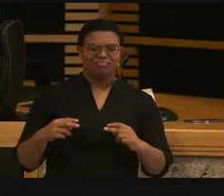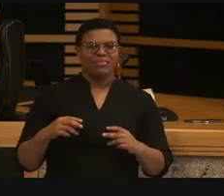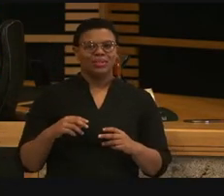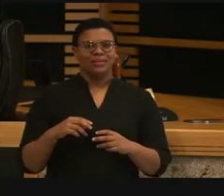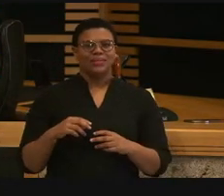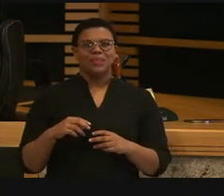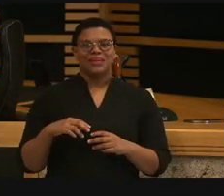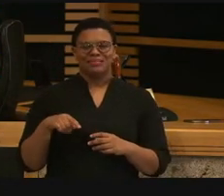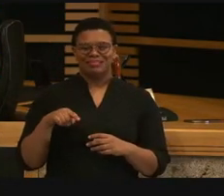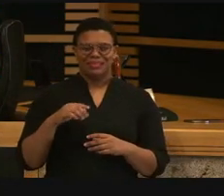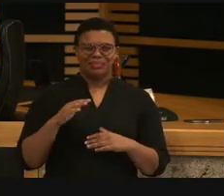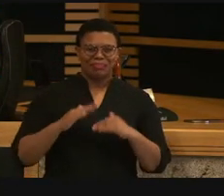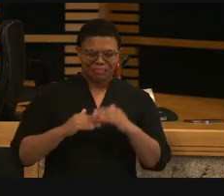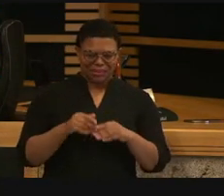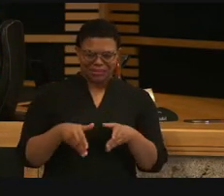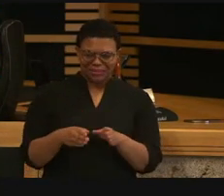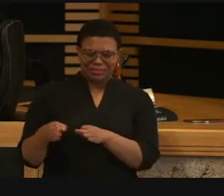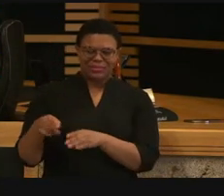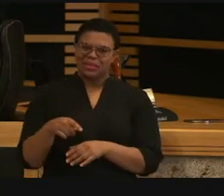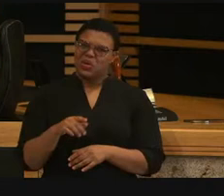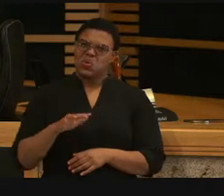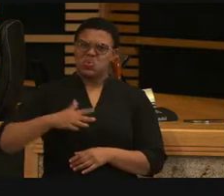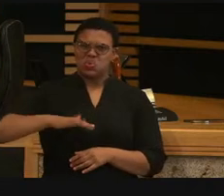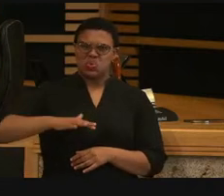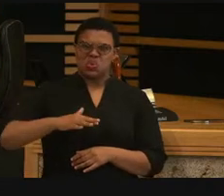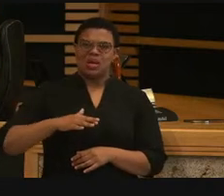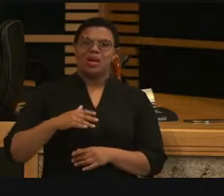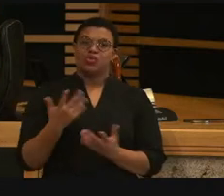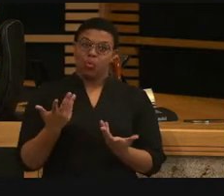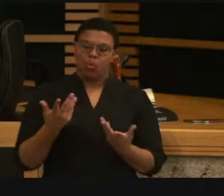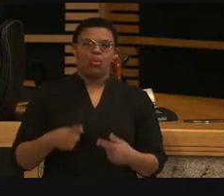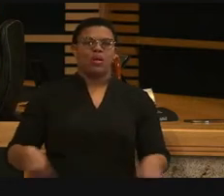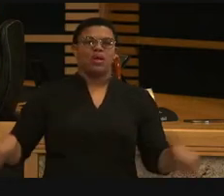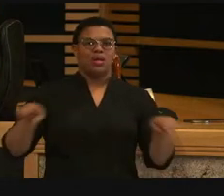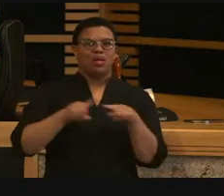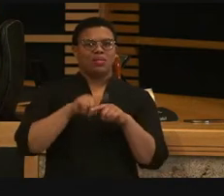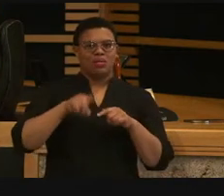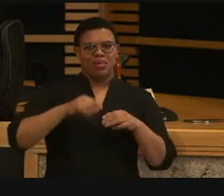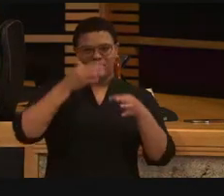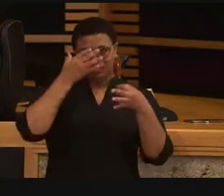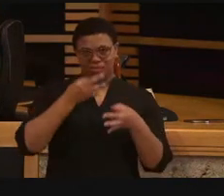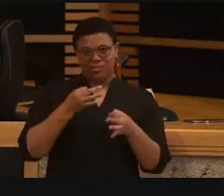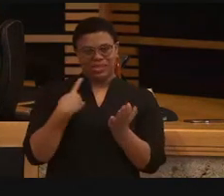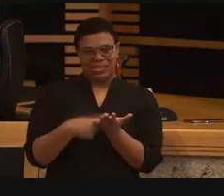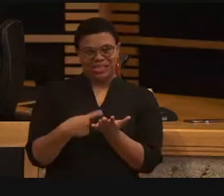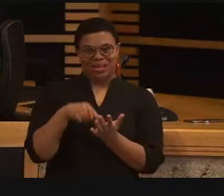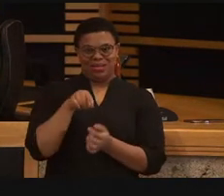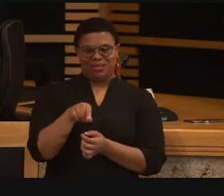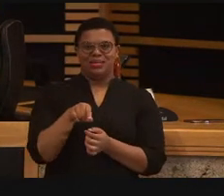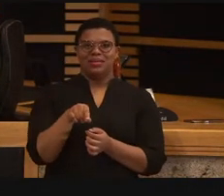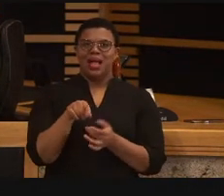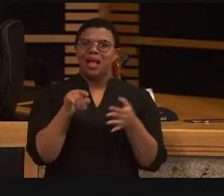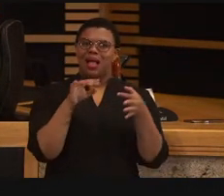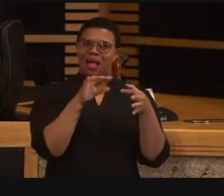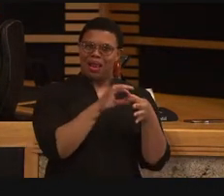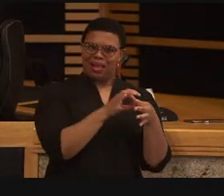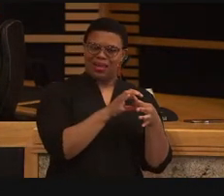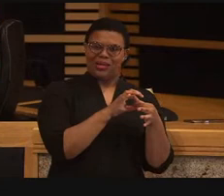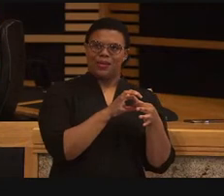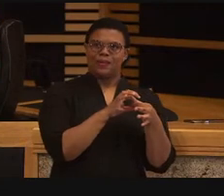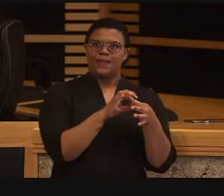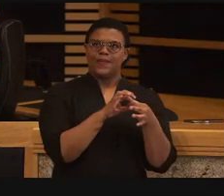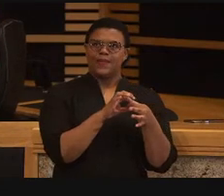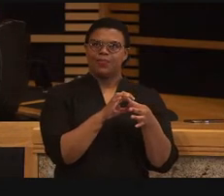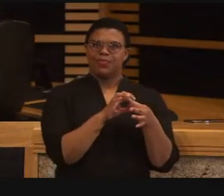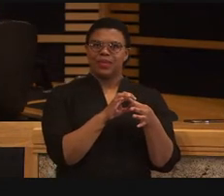province. Therefore, the House resolved that to debate the matter in the light of